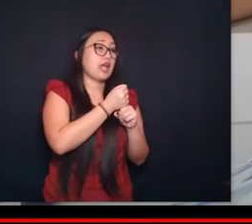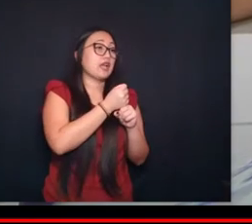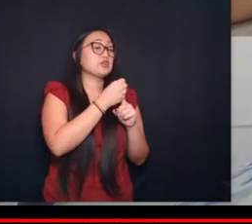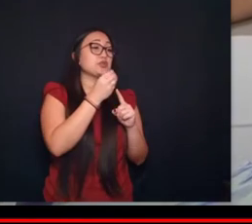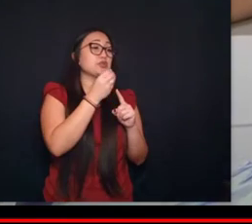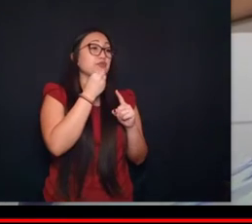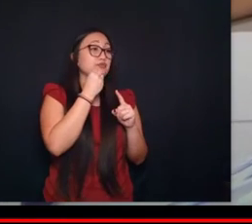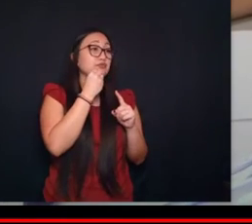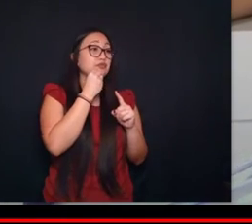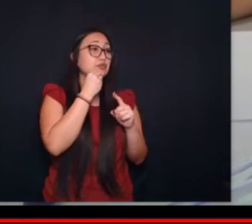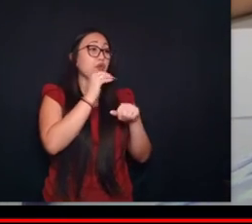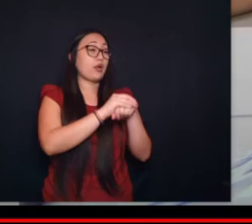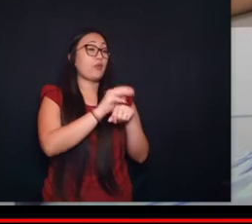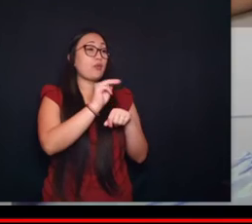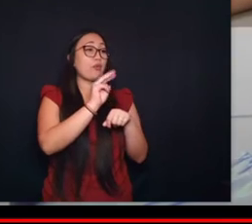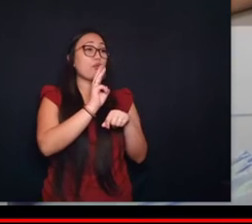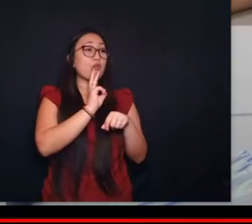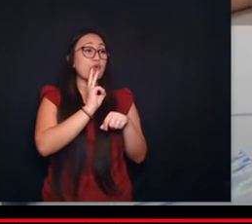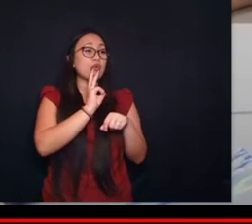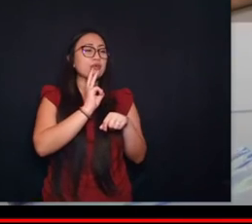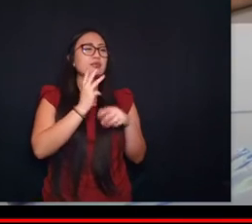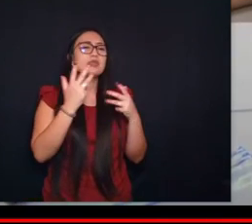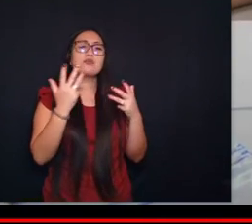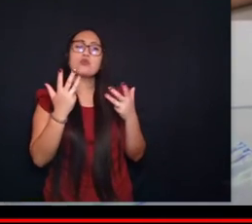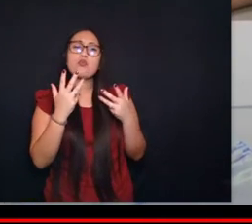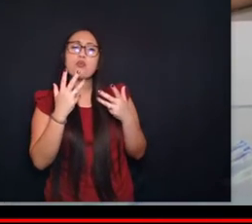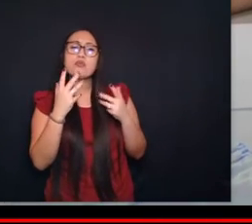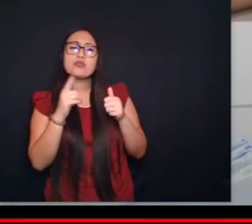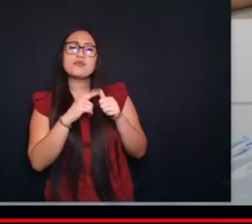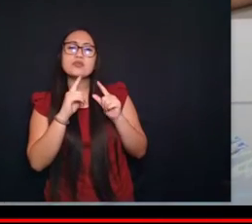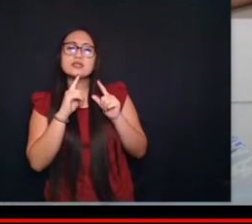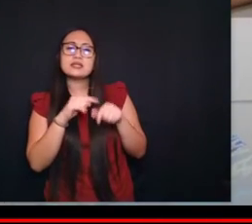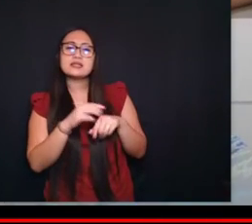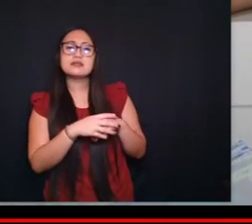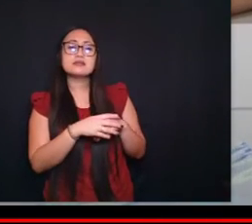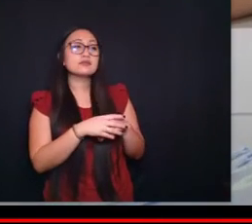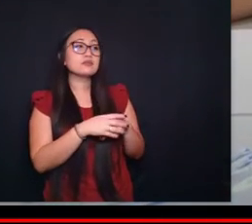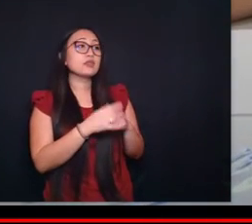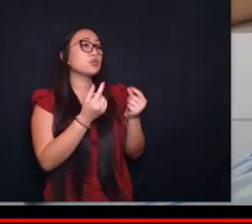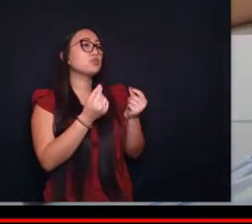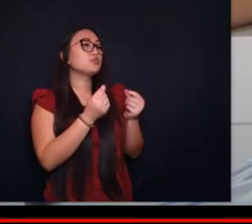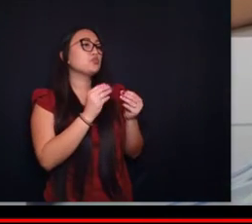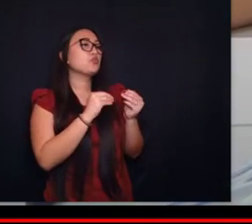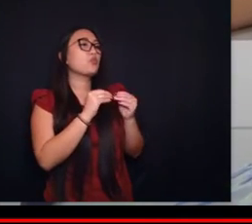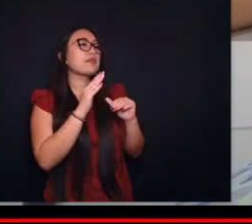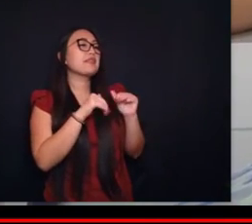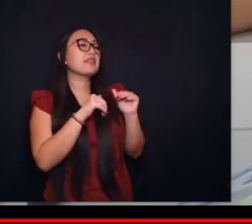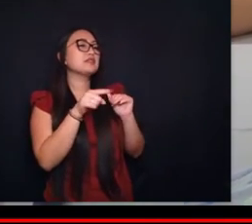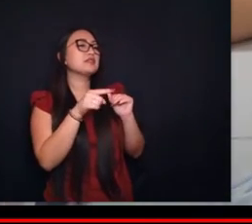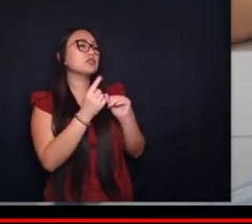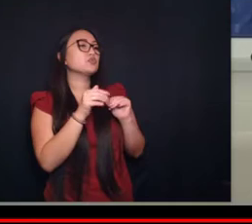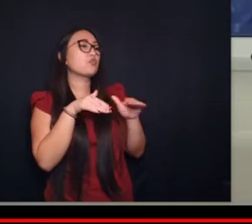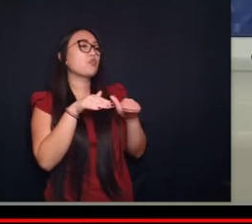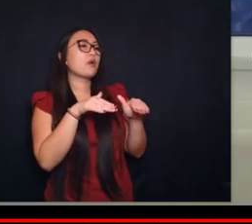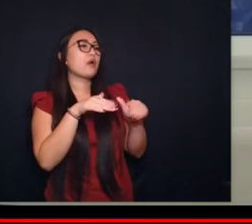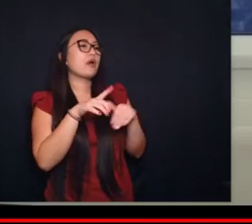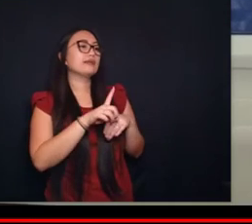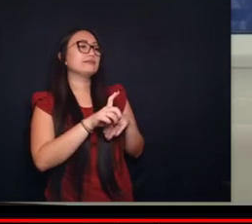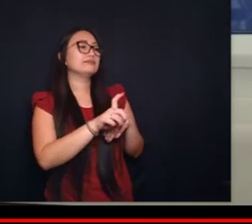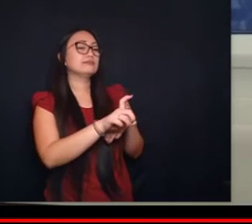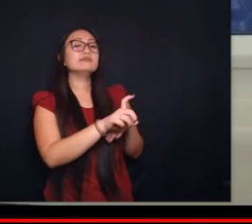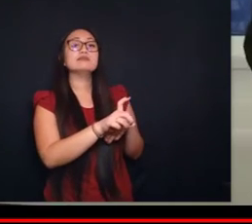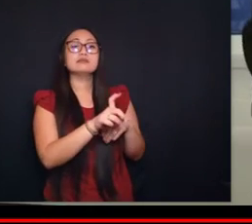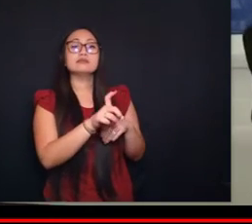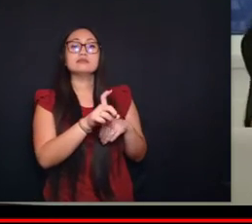And then what was the first sentence? Because I think that does help justify your answer. They do more than just walk on water. Okay, they do more than walk. They do more